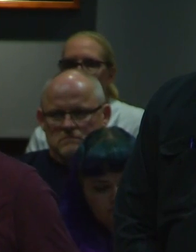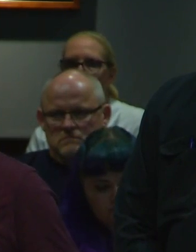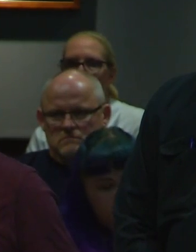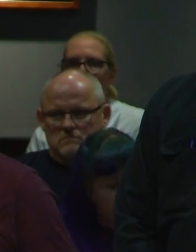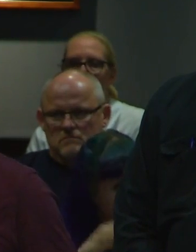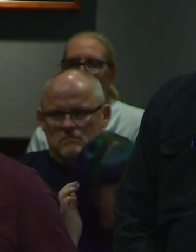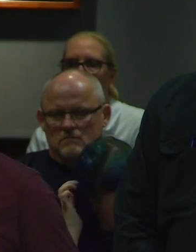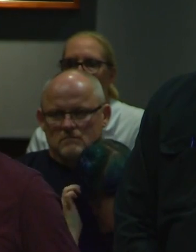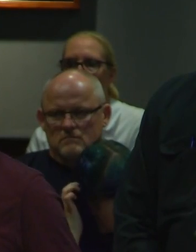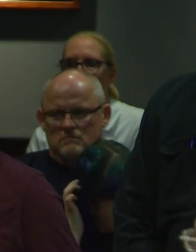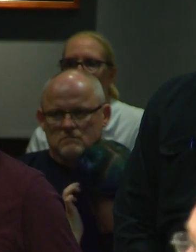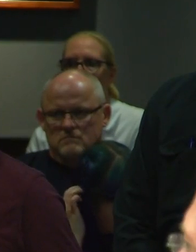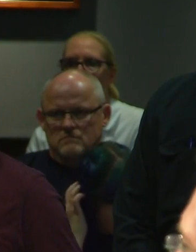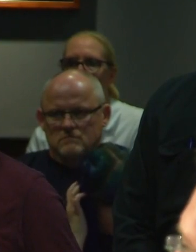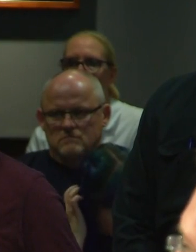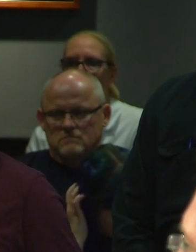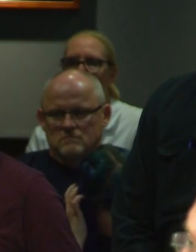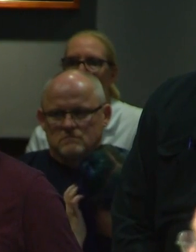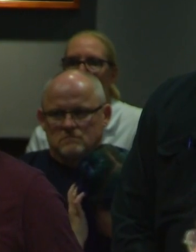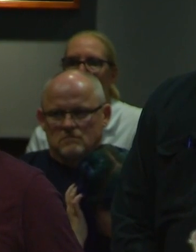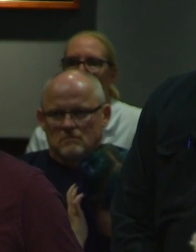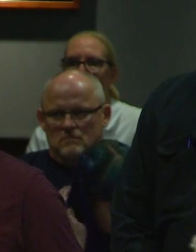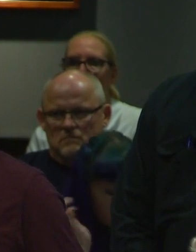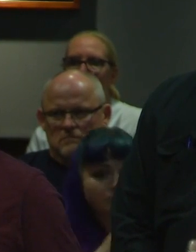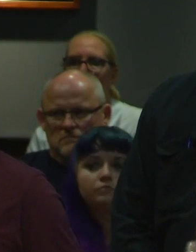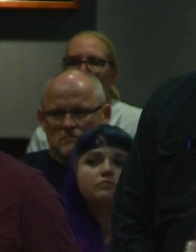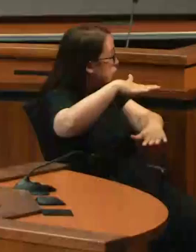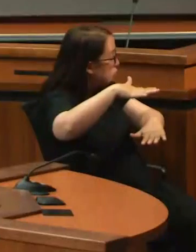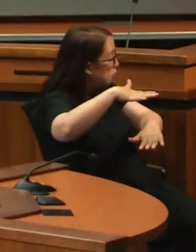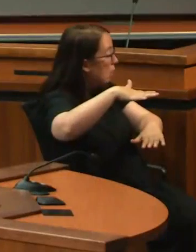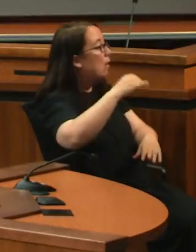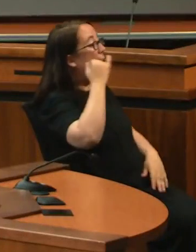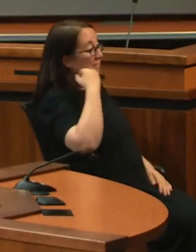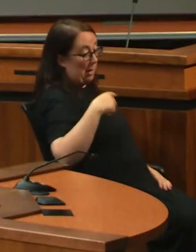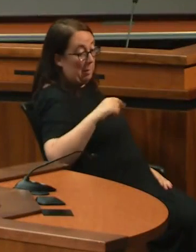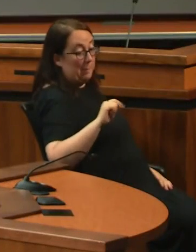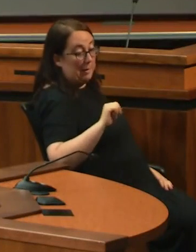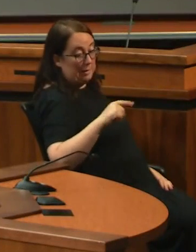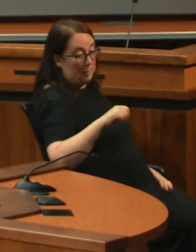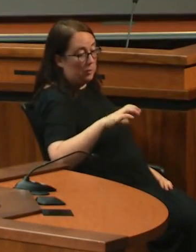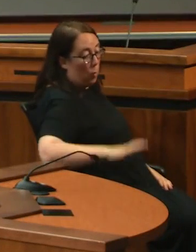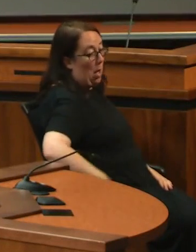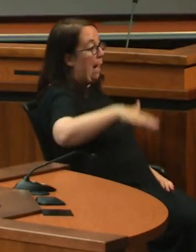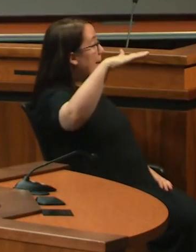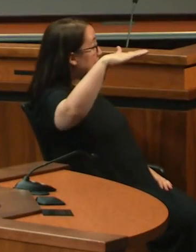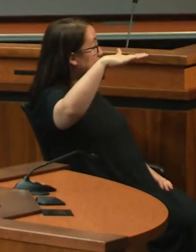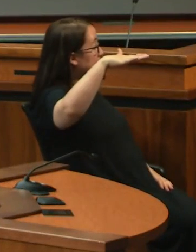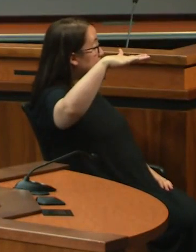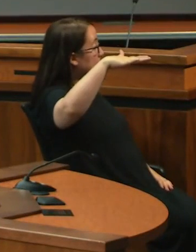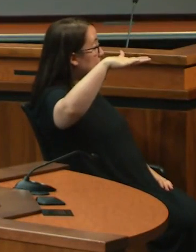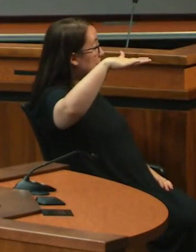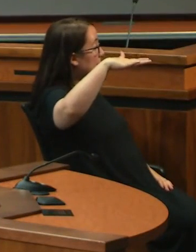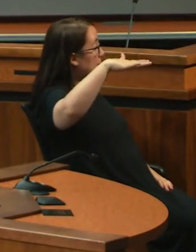by what's happening with the Patapsco as a barrier? So if the Patapsco gets up really high, then that area